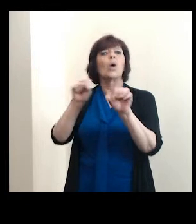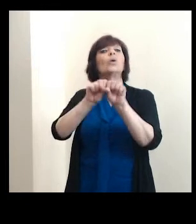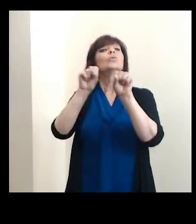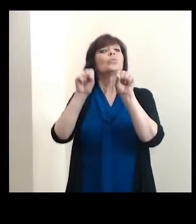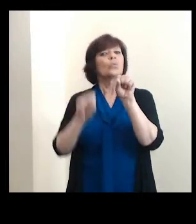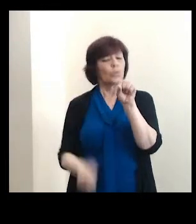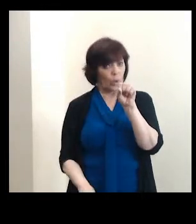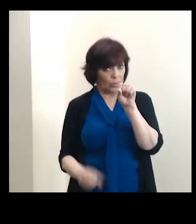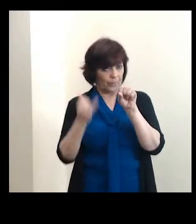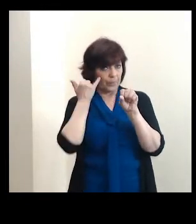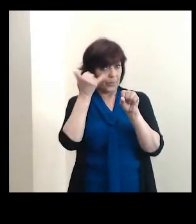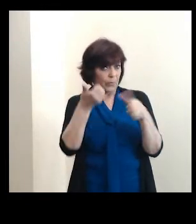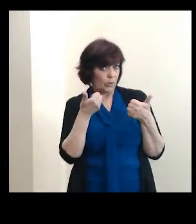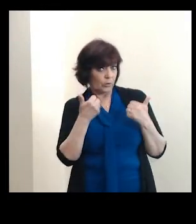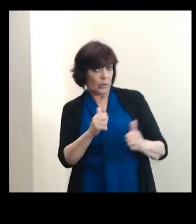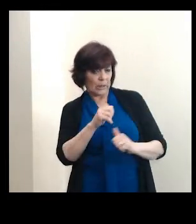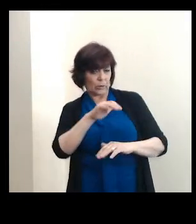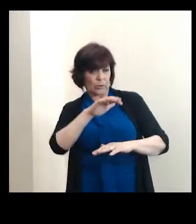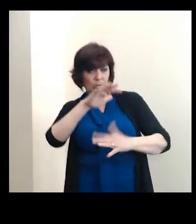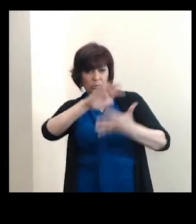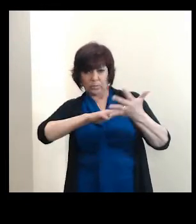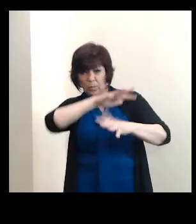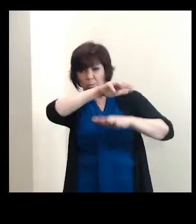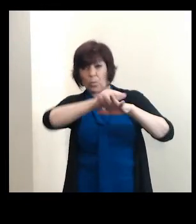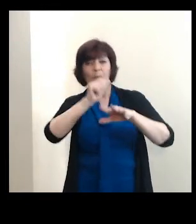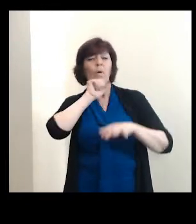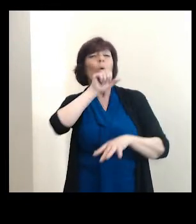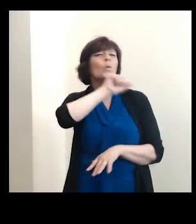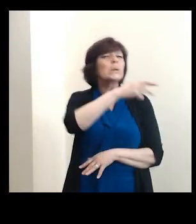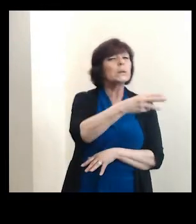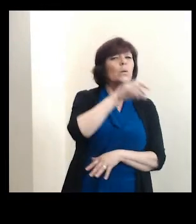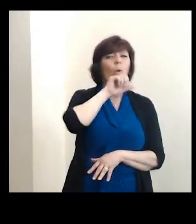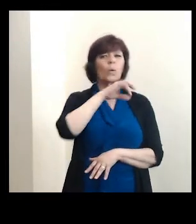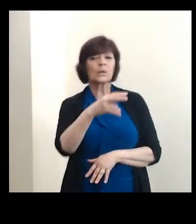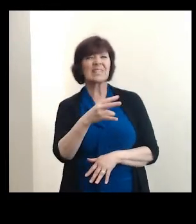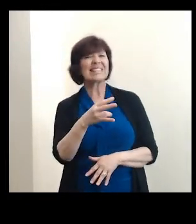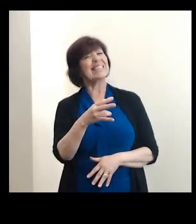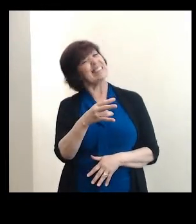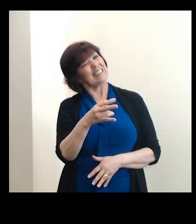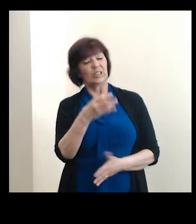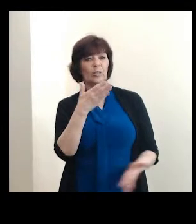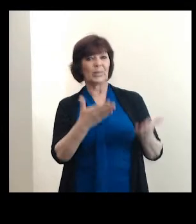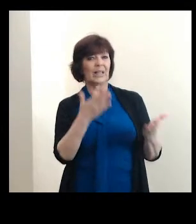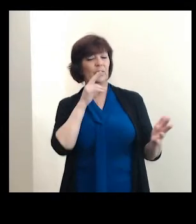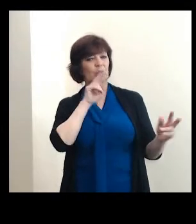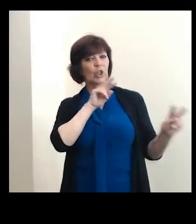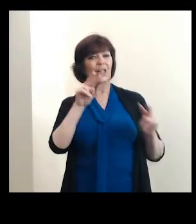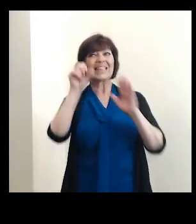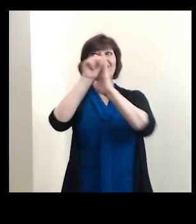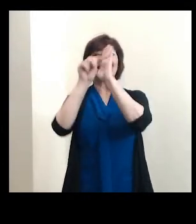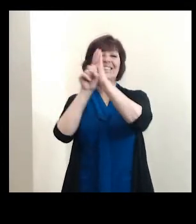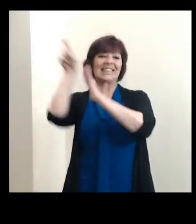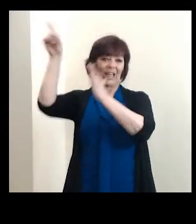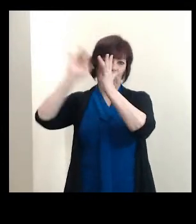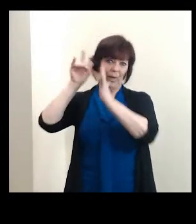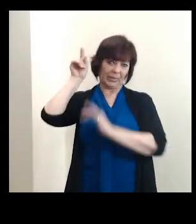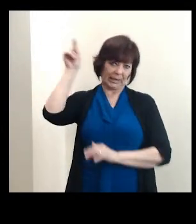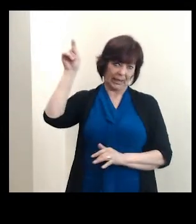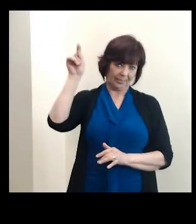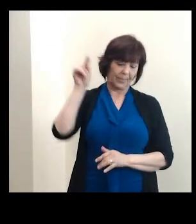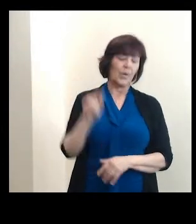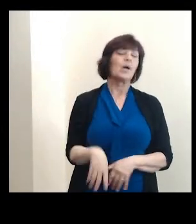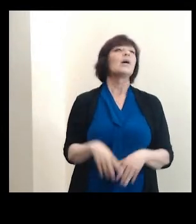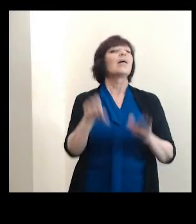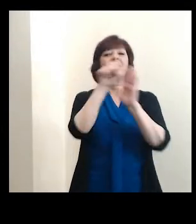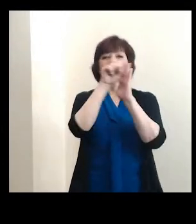are trying to schedule for a 16 and 17-year-old, you're going to probably have to look at the state site or the